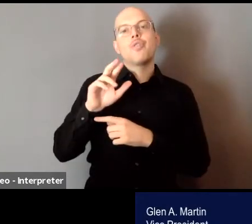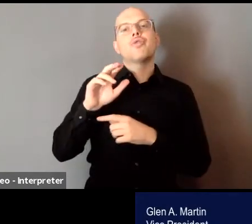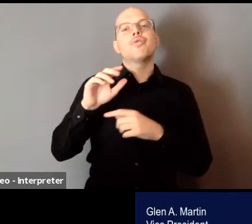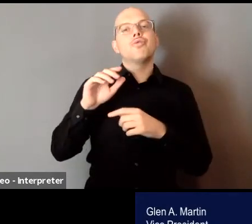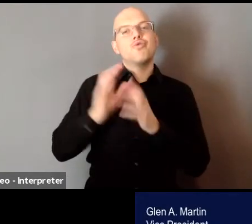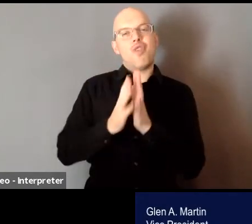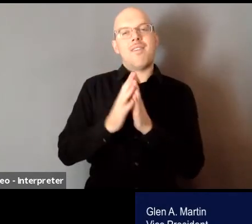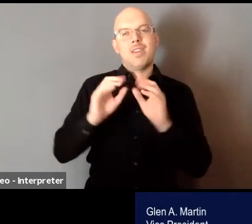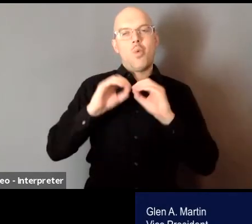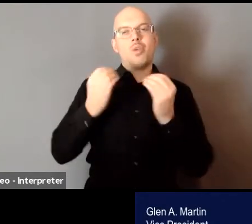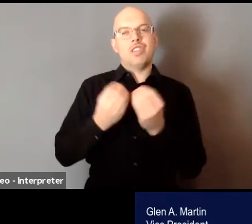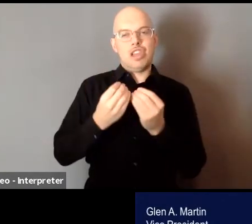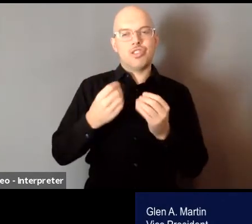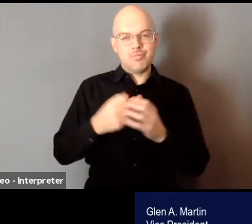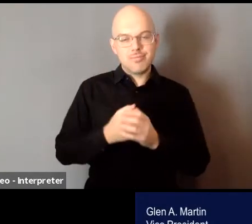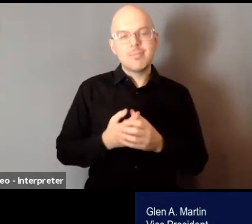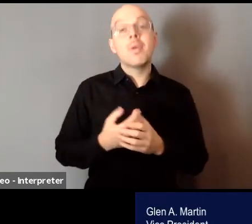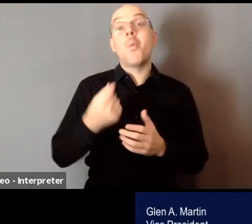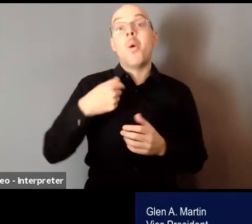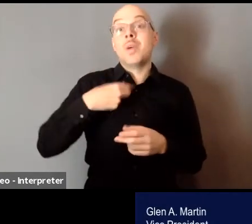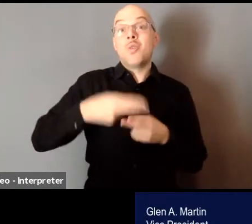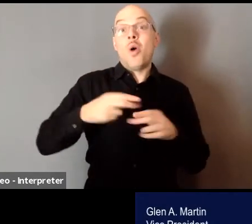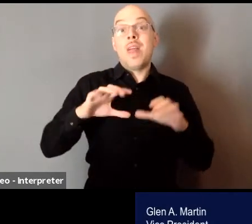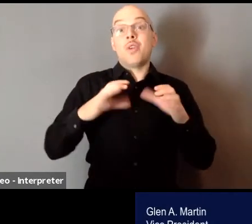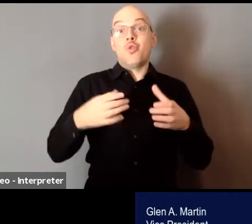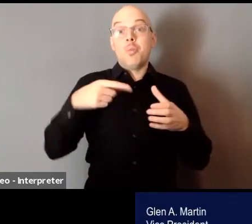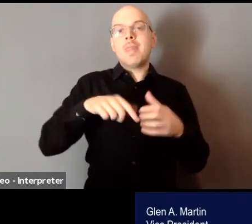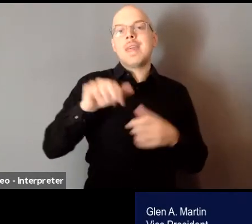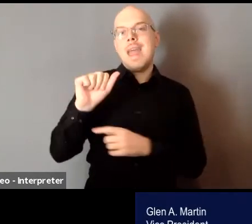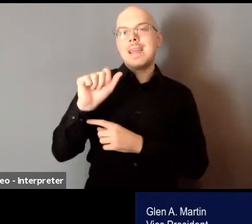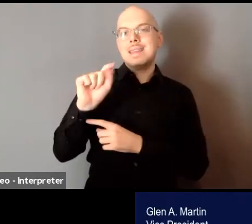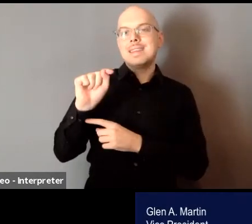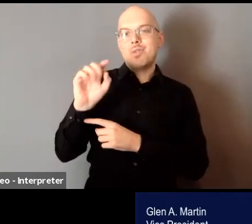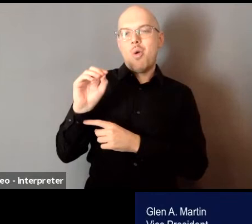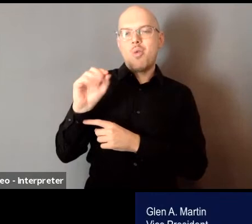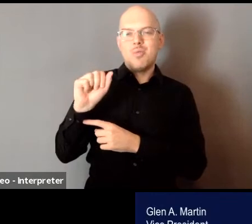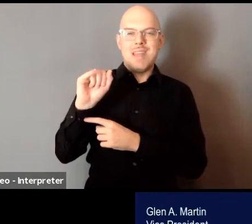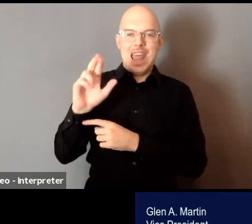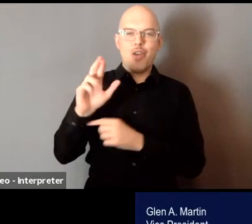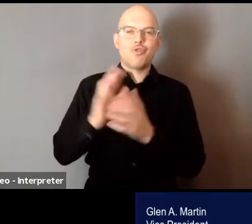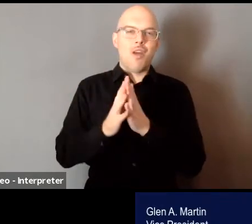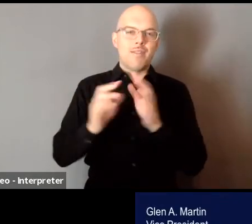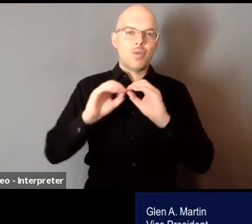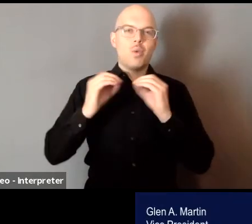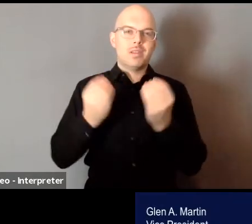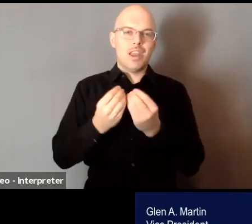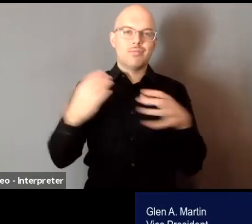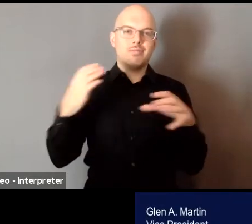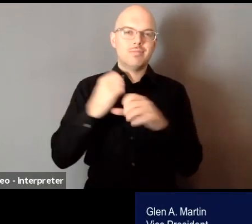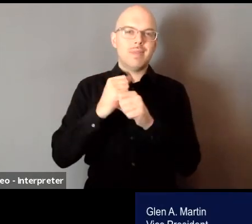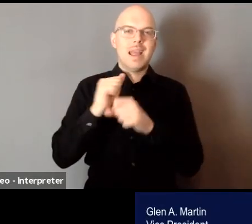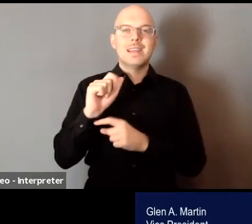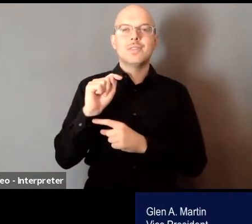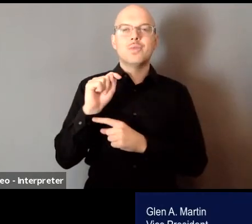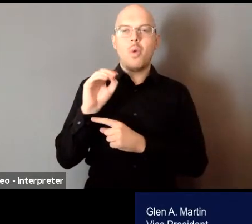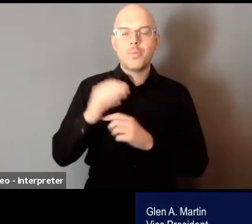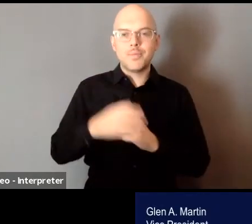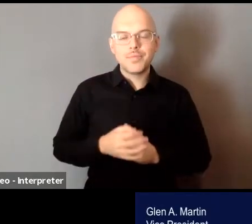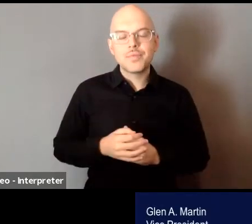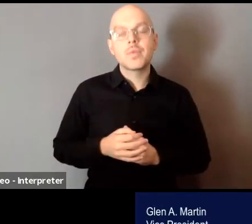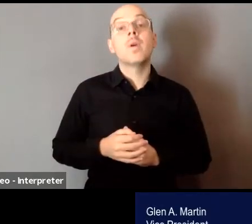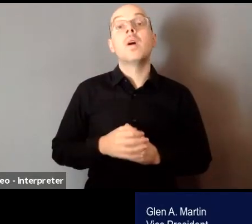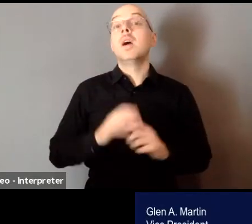what we fondly like to call the ATO. In his current role, he provides full executive